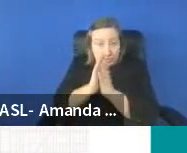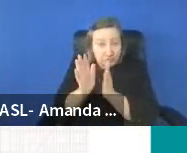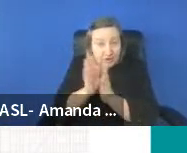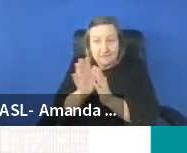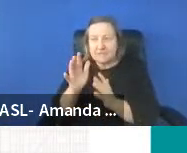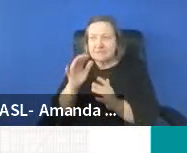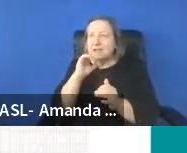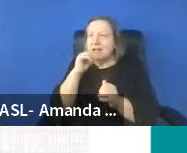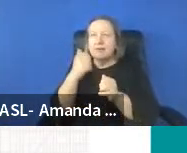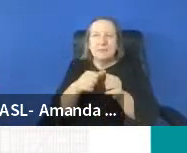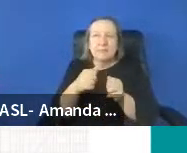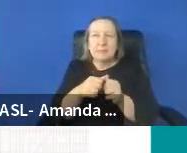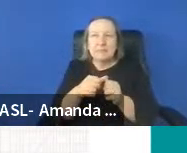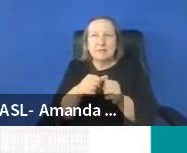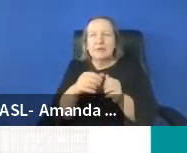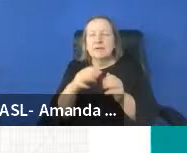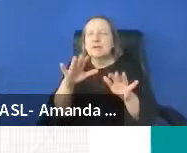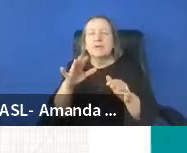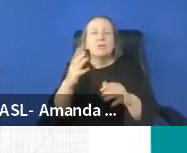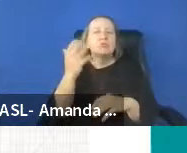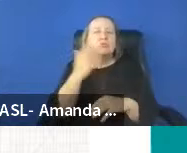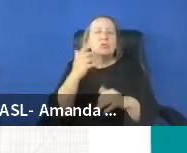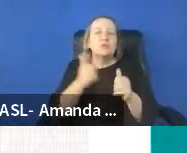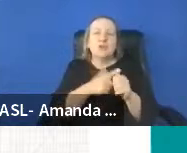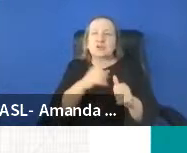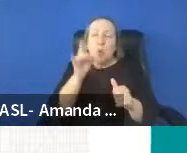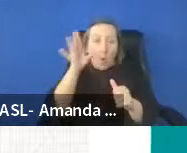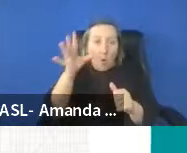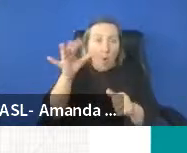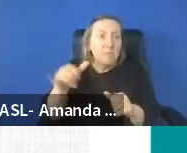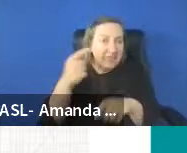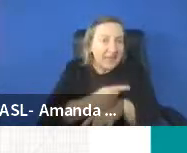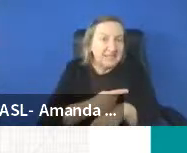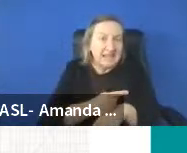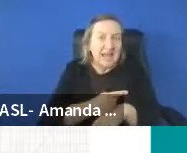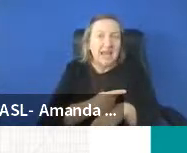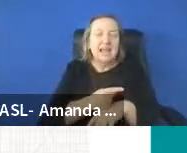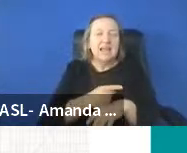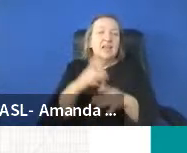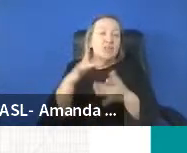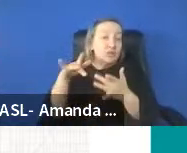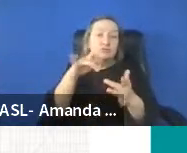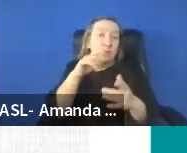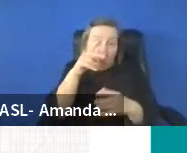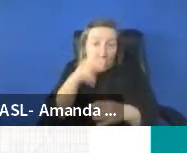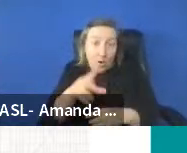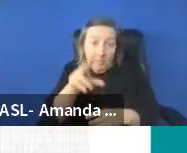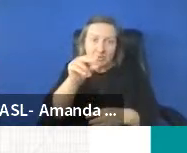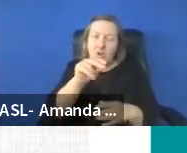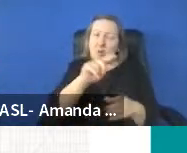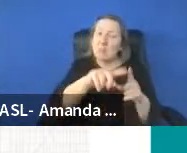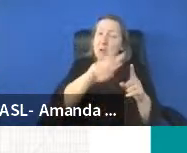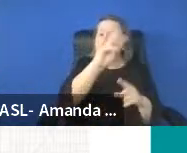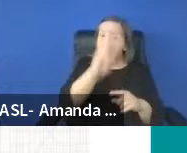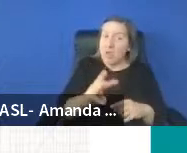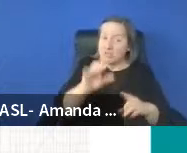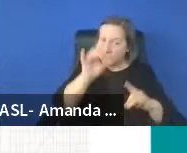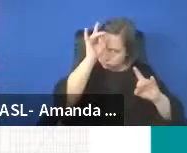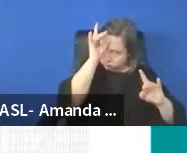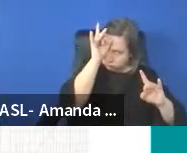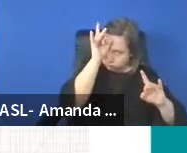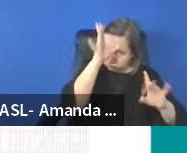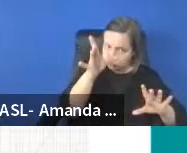was. First off, it was such a horrible day. The trip wasn't horrible, but the weather was horrible.